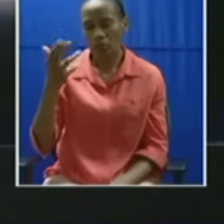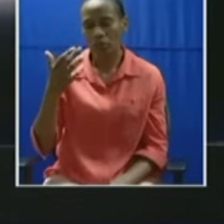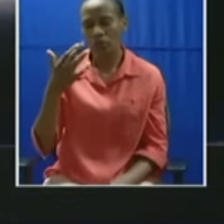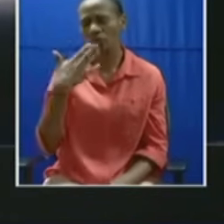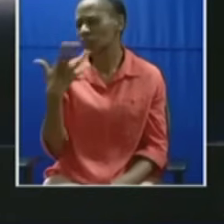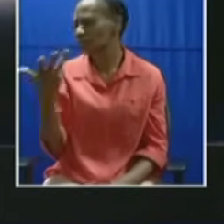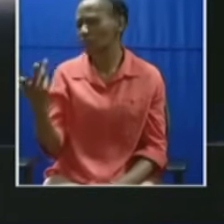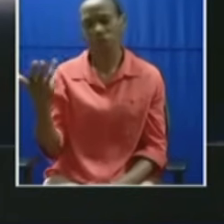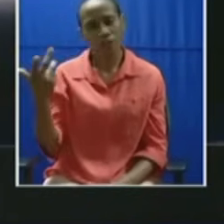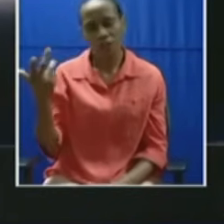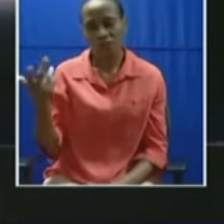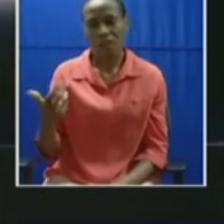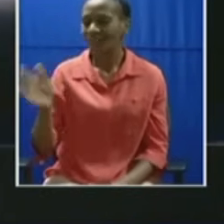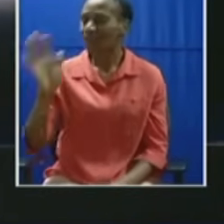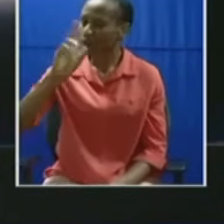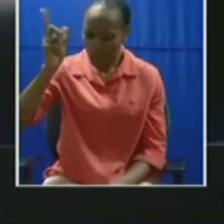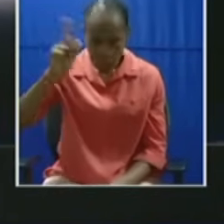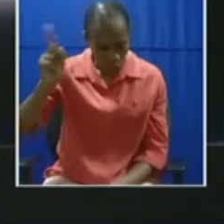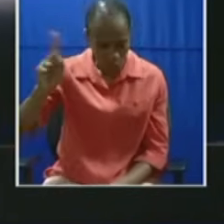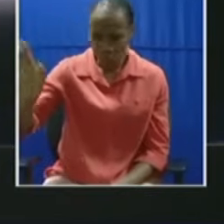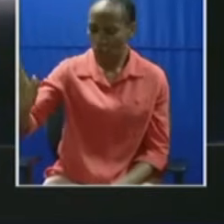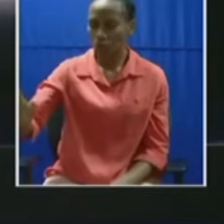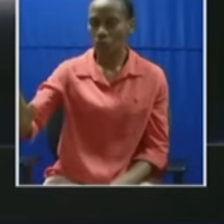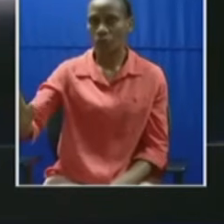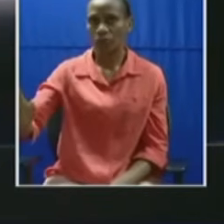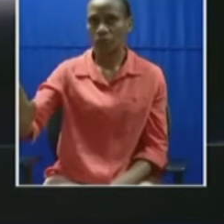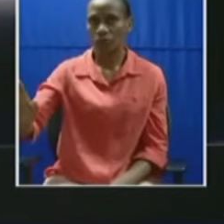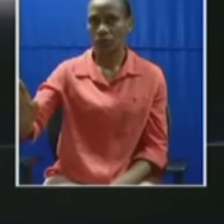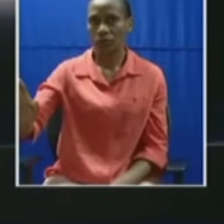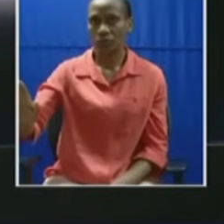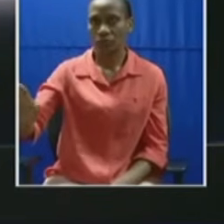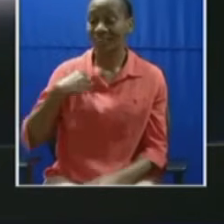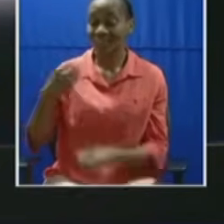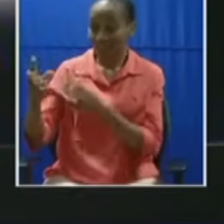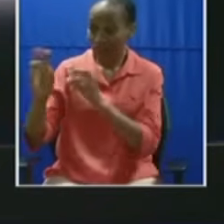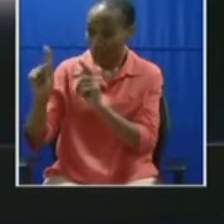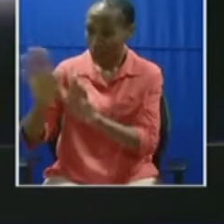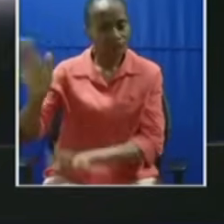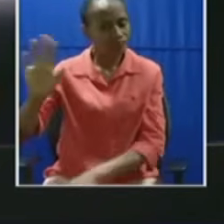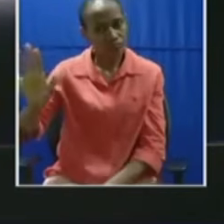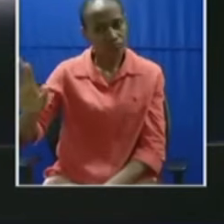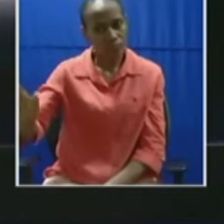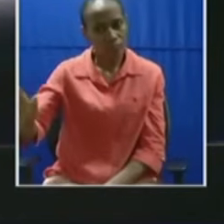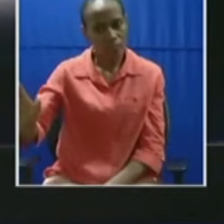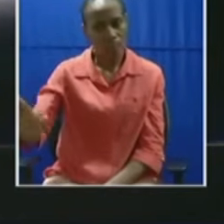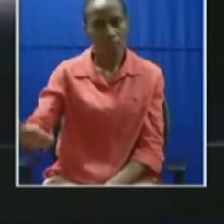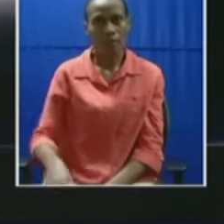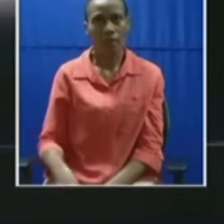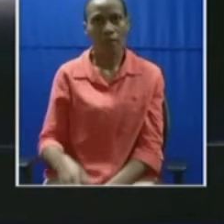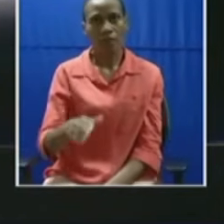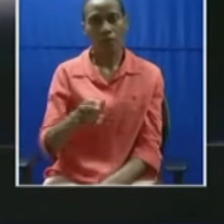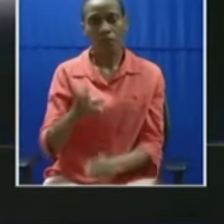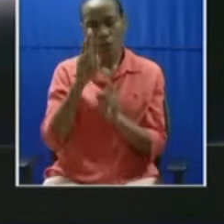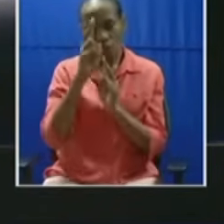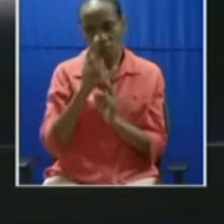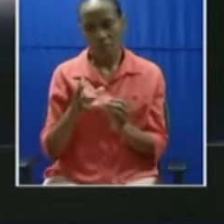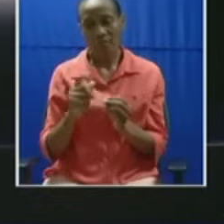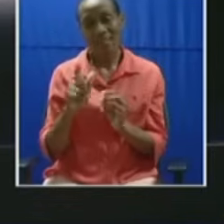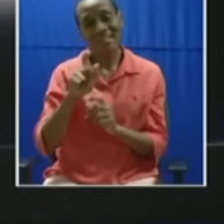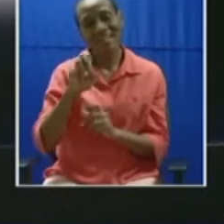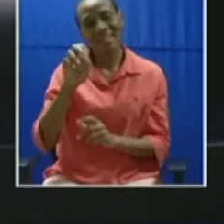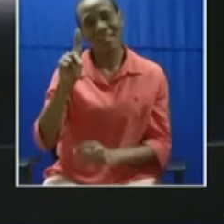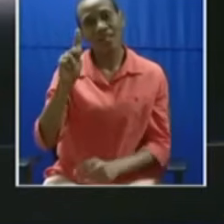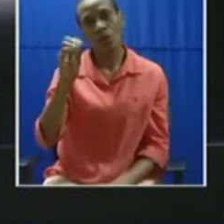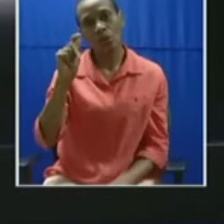Honourable, motive forces of the NDR are listening. You have not been recognized. May I just address you once again, Honourable